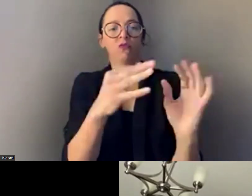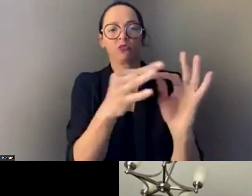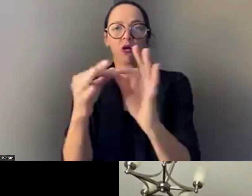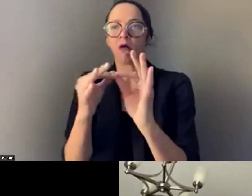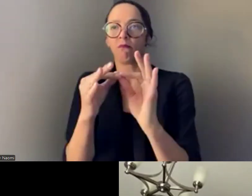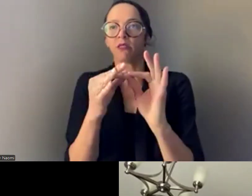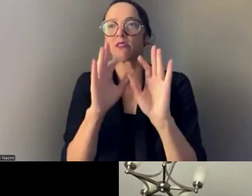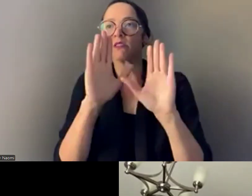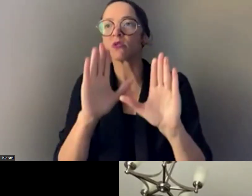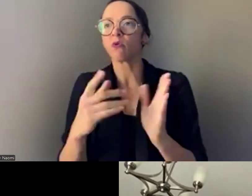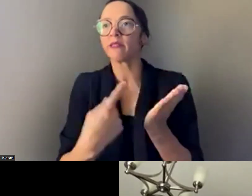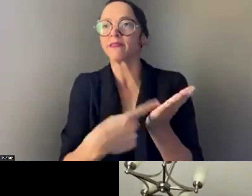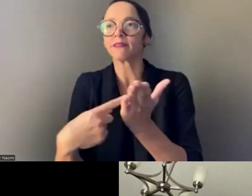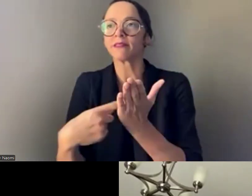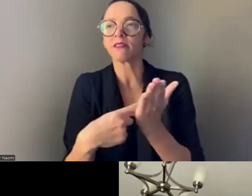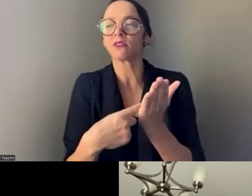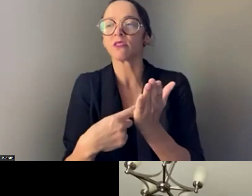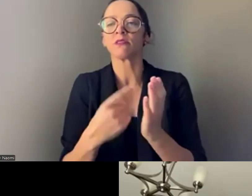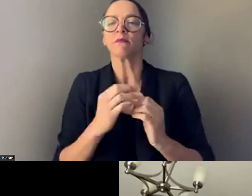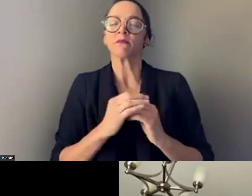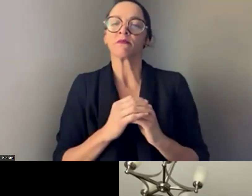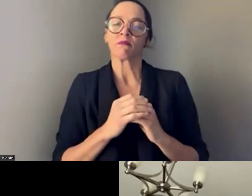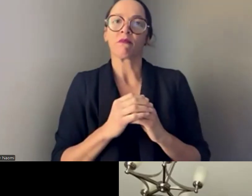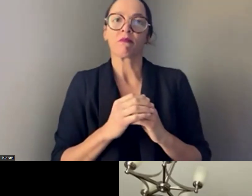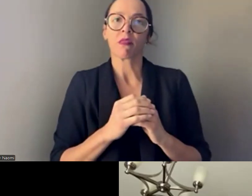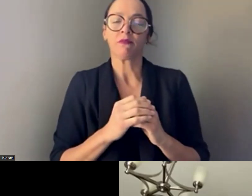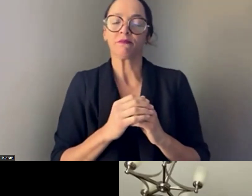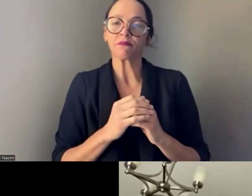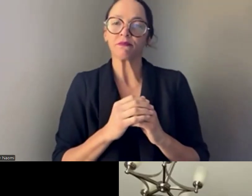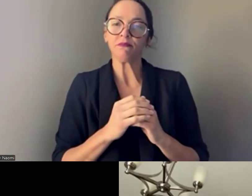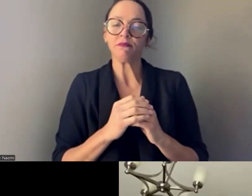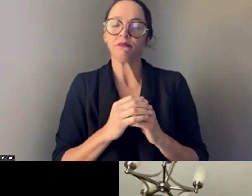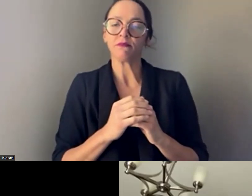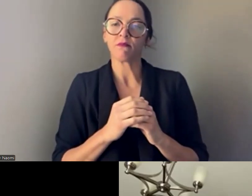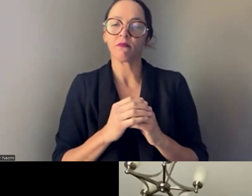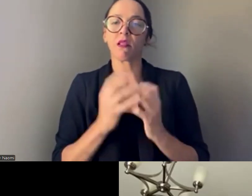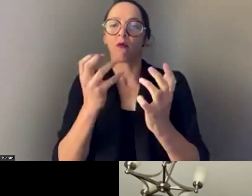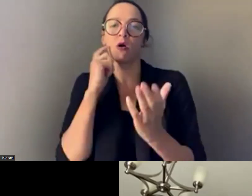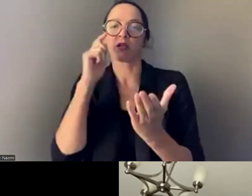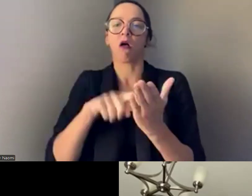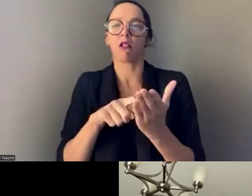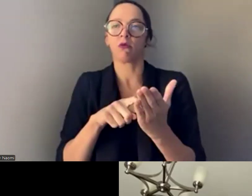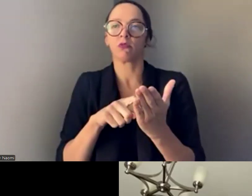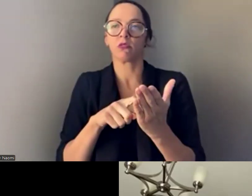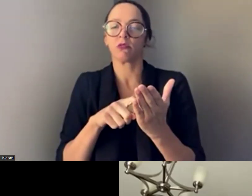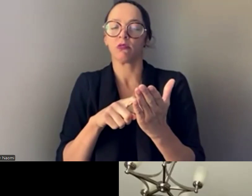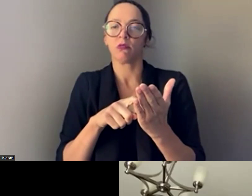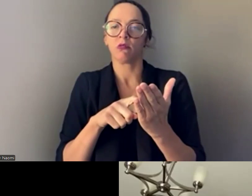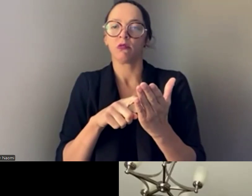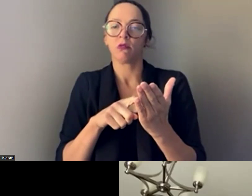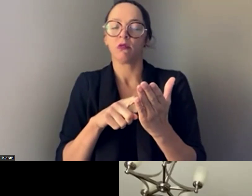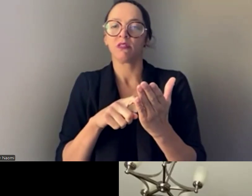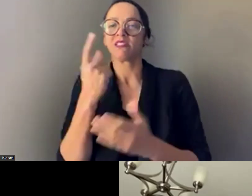did want to just call out, I mentioned this a couple of times. There really isn't